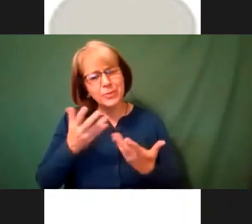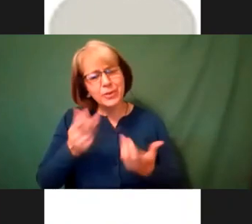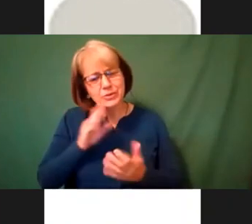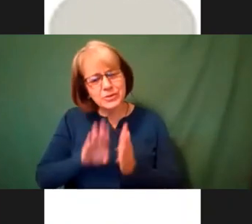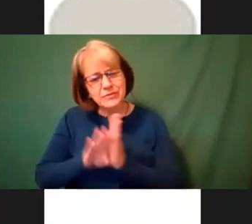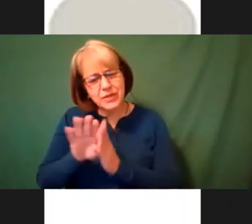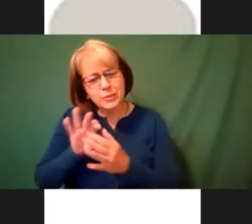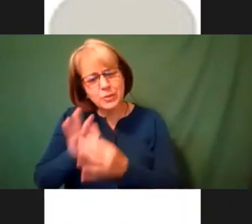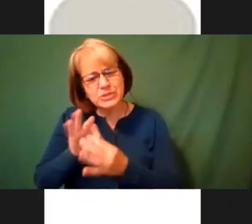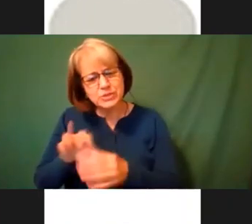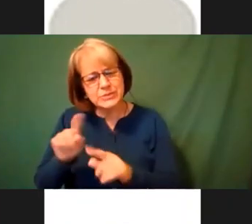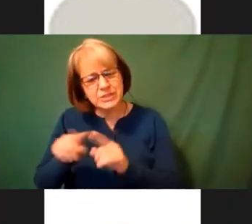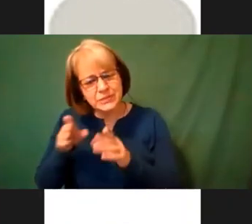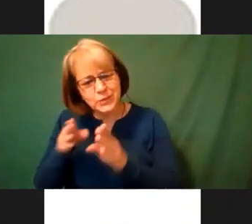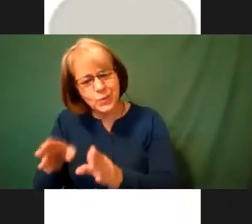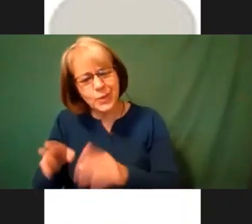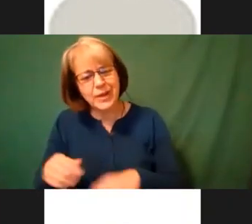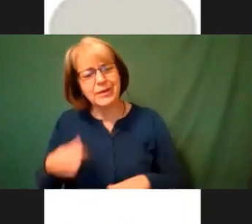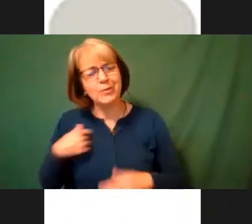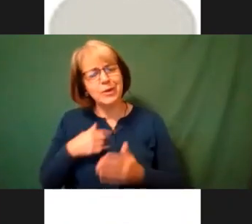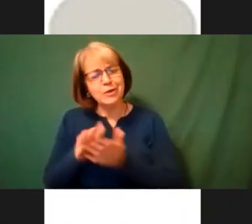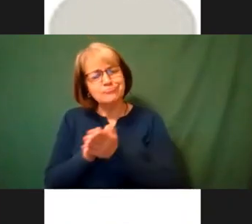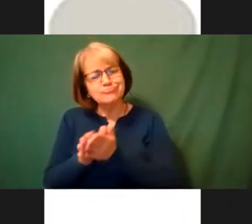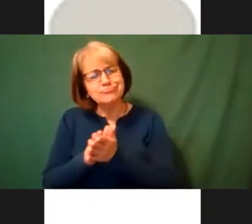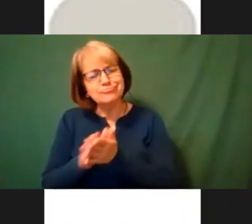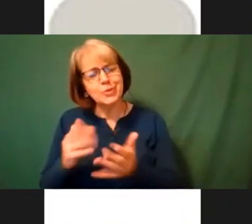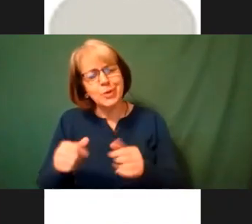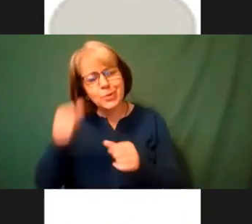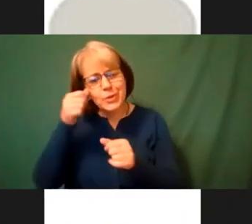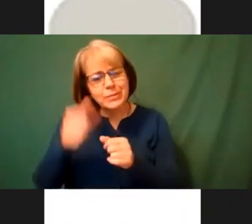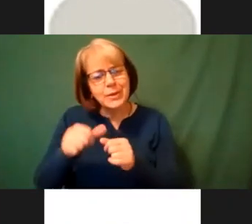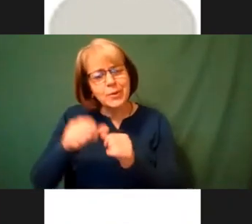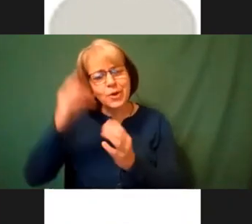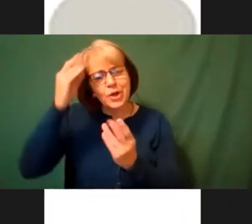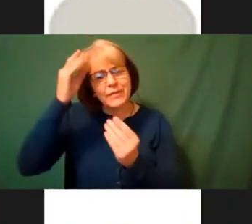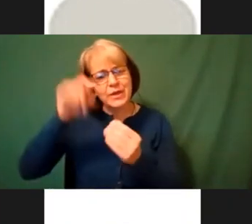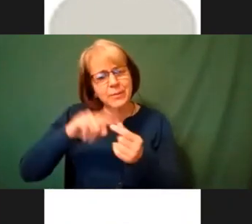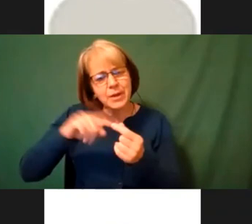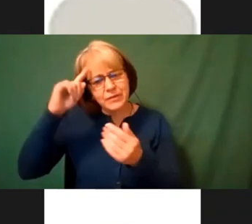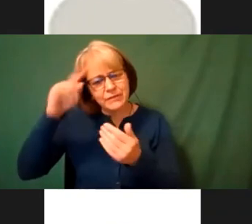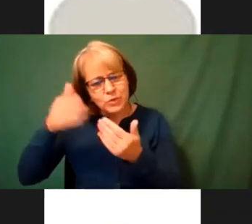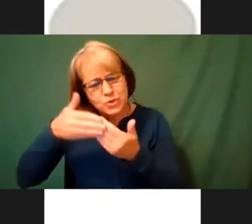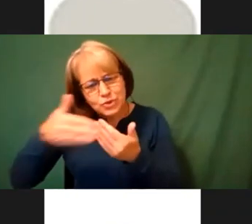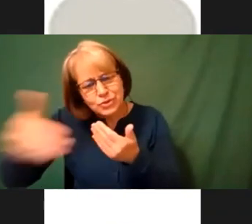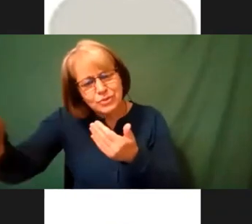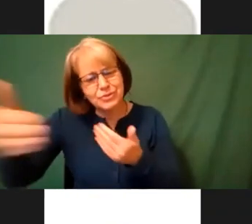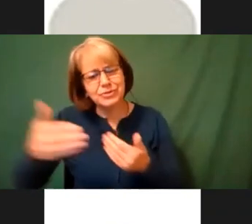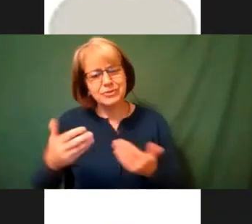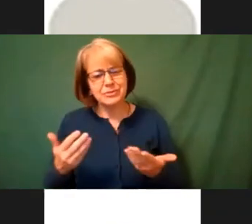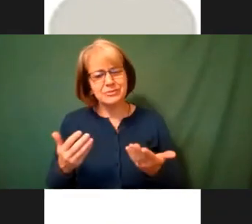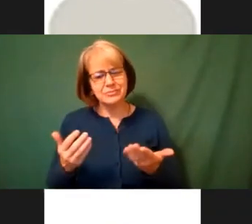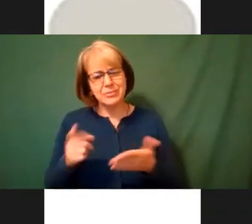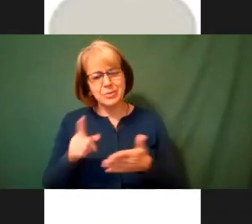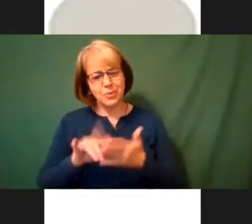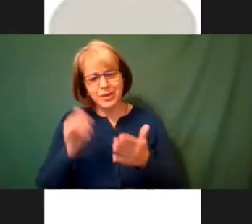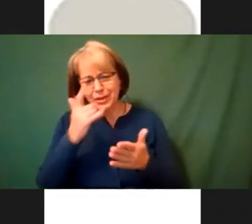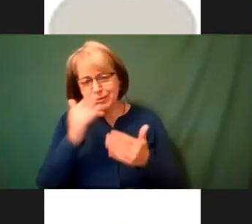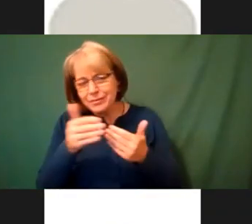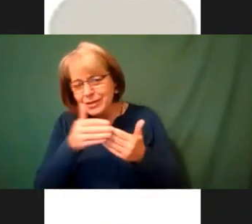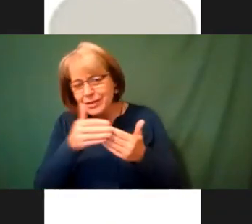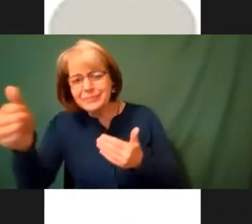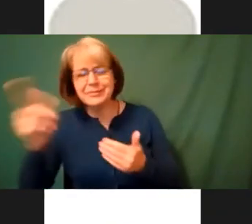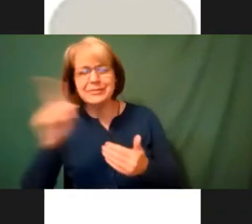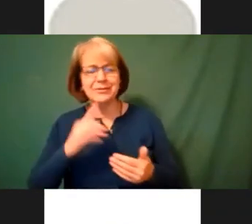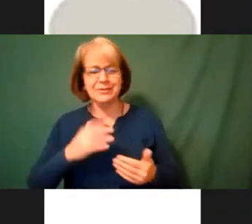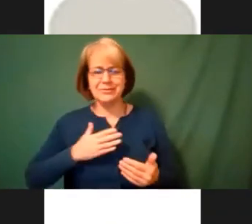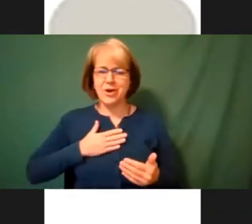relationships differently. We're interested in remembering and thinking future, you know, what is that gonna look like? And how are we